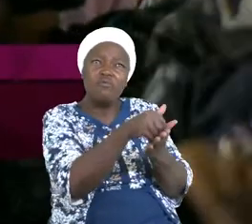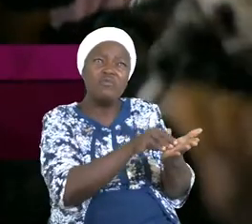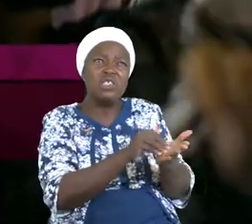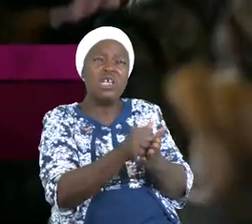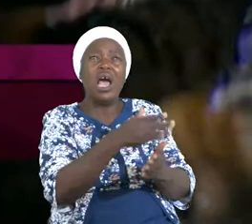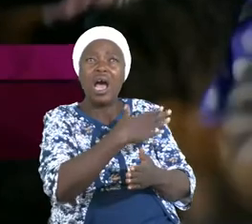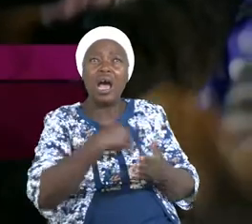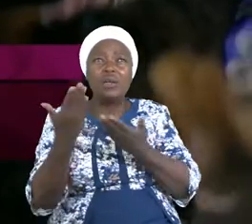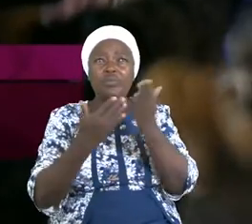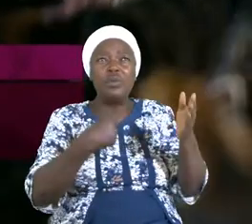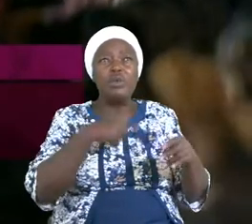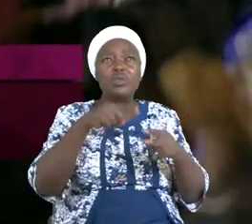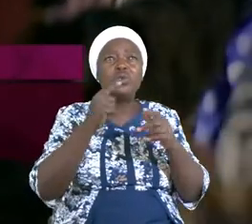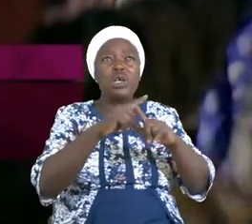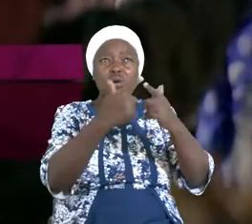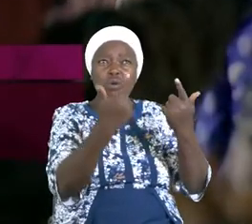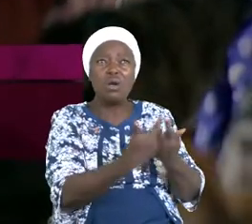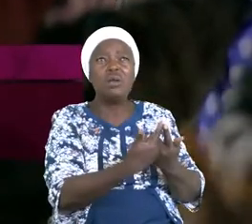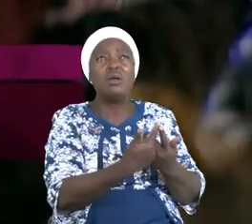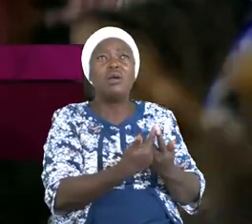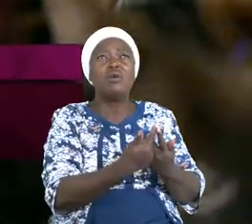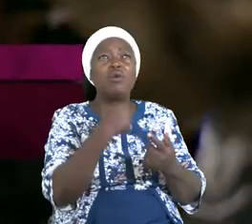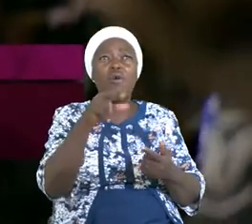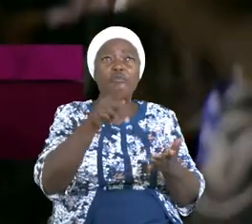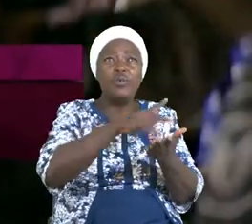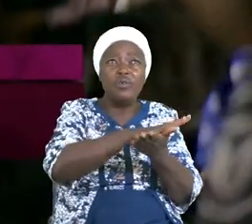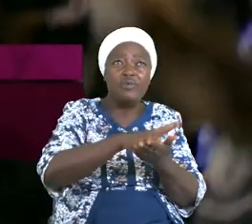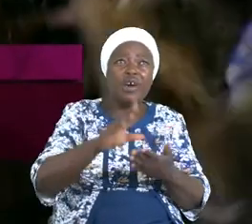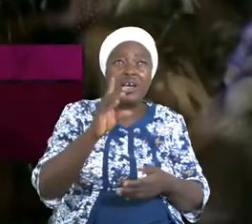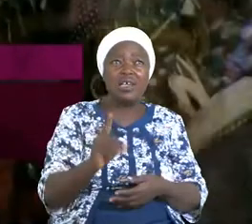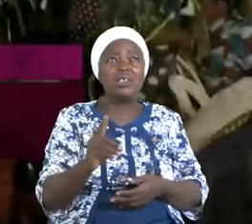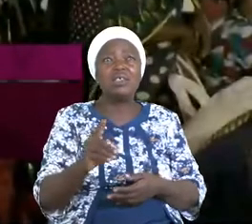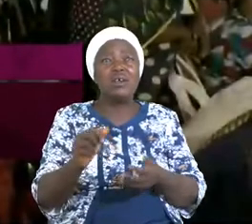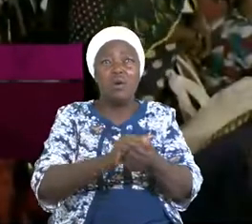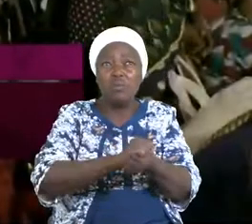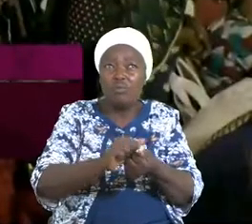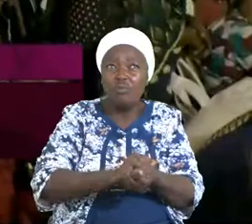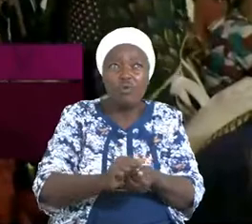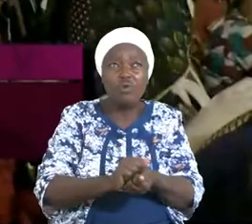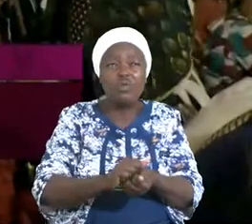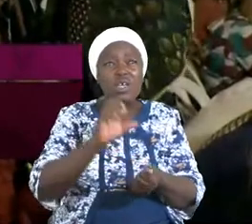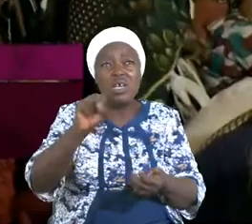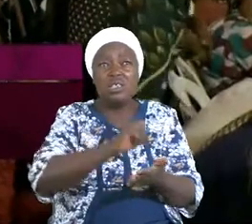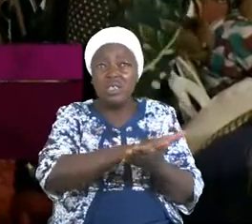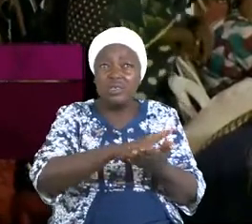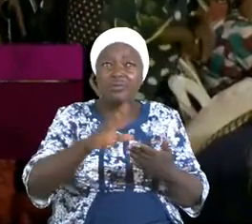me to the class of purified, purged, sanctified, peculiar